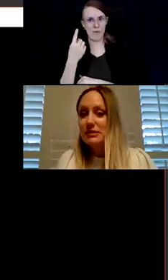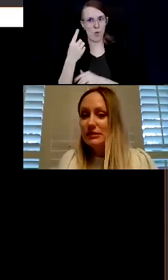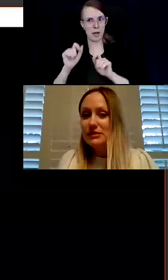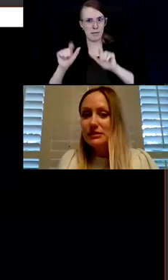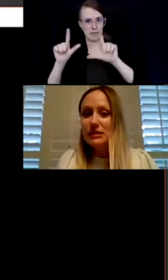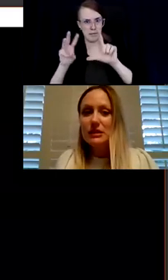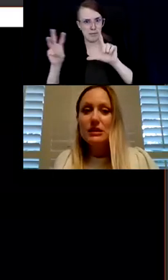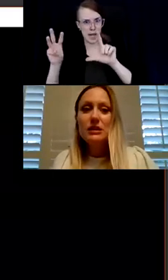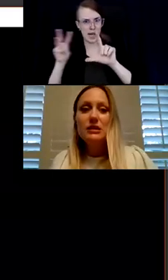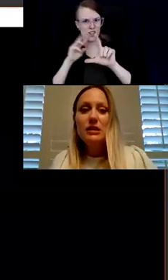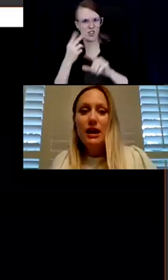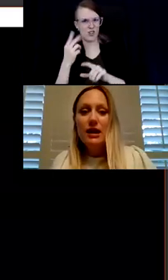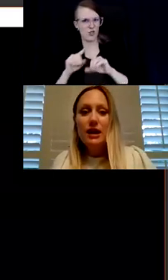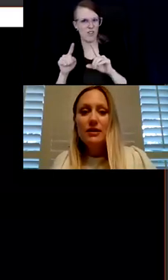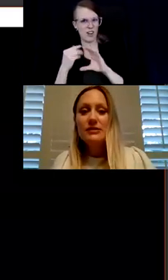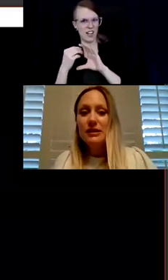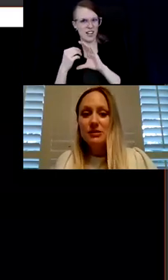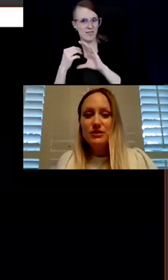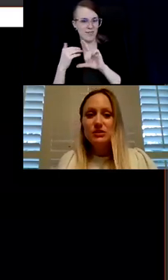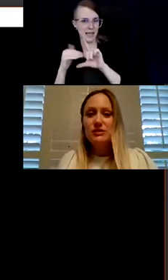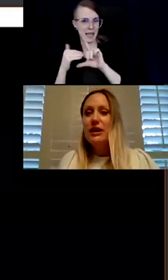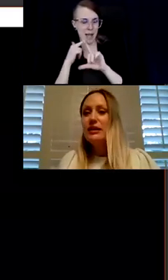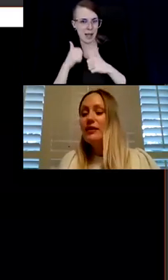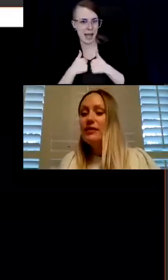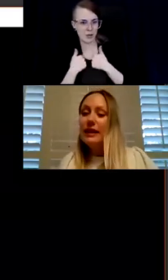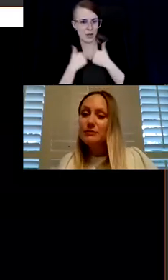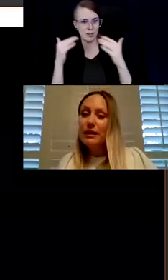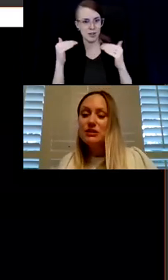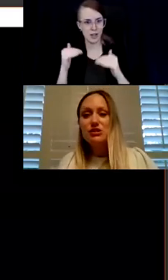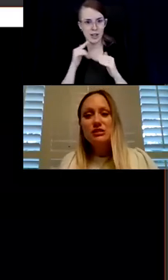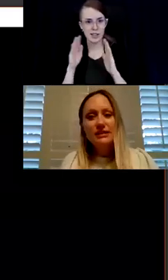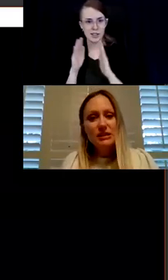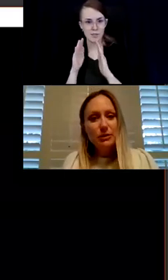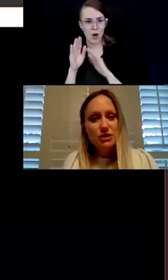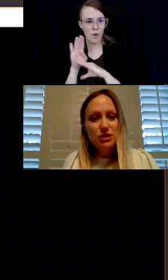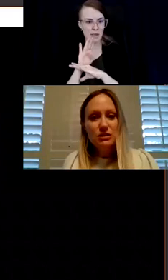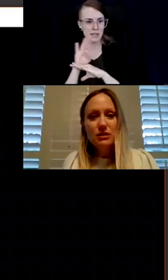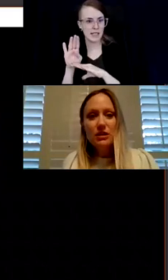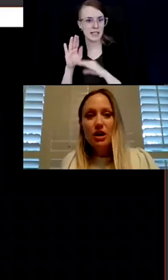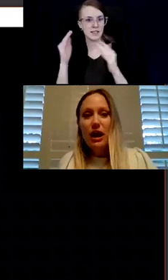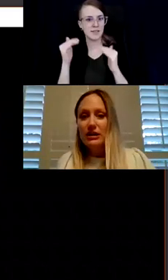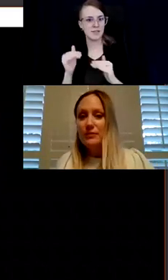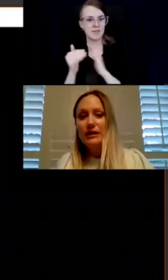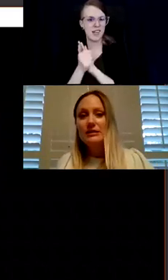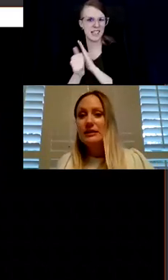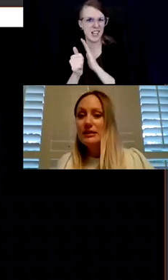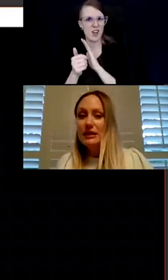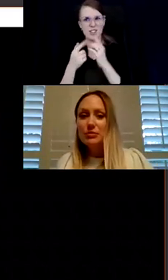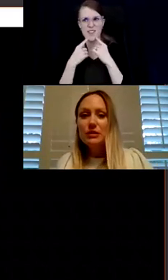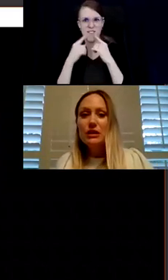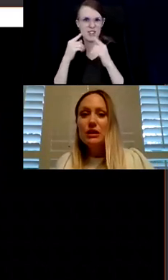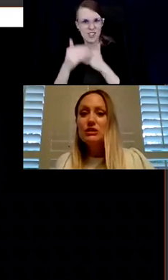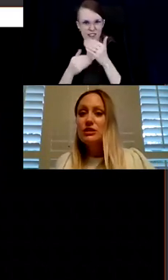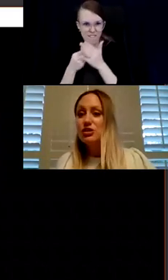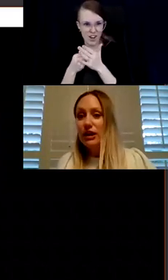Small Business, and then Self-Sufficiency Fund. And then the next page is just a continuation, High Demand and